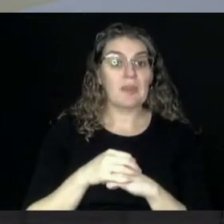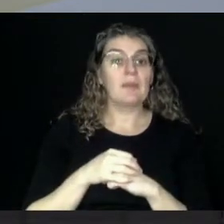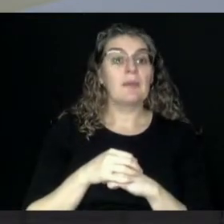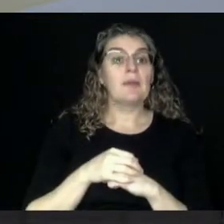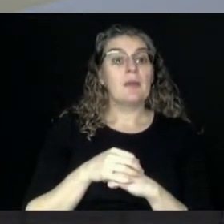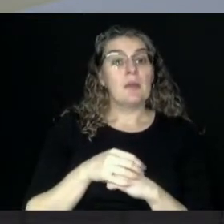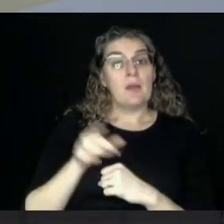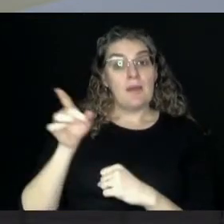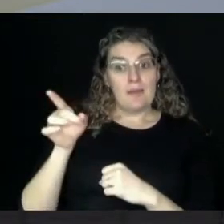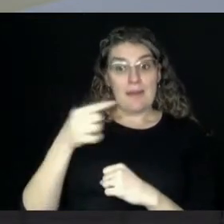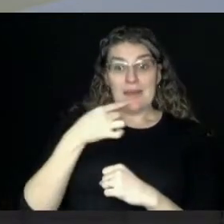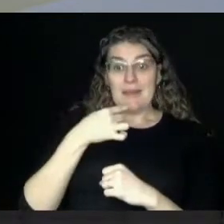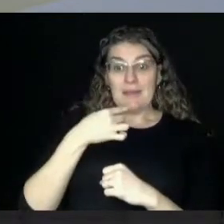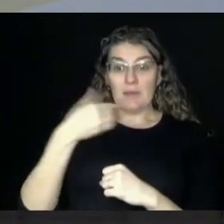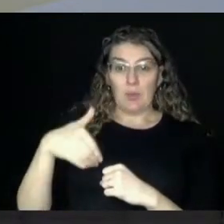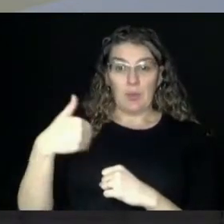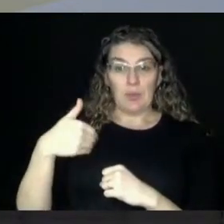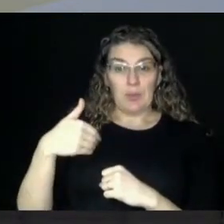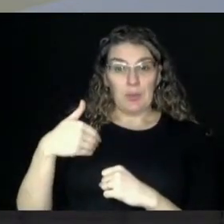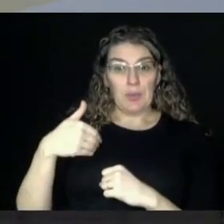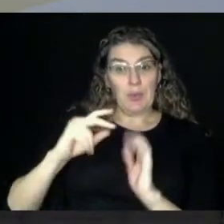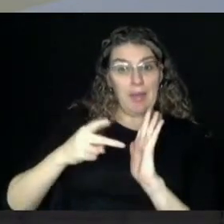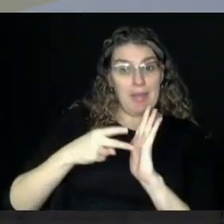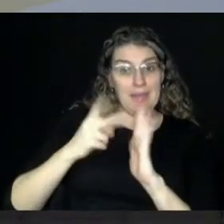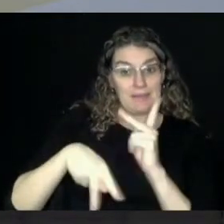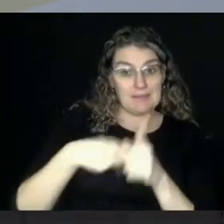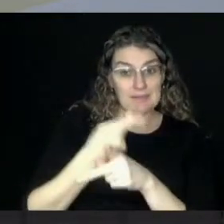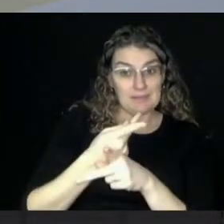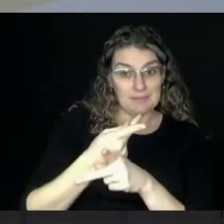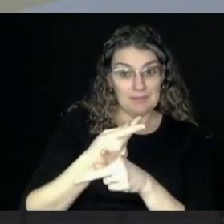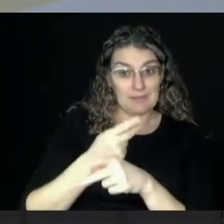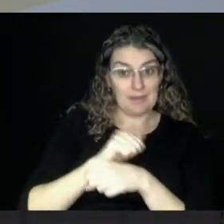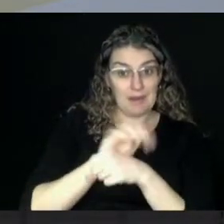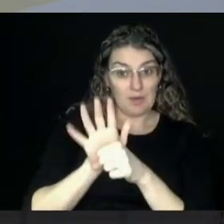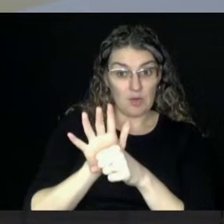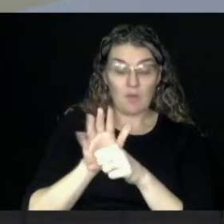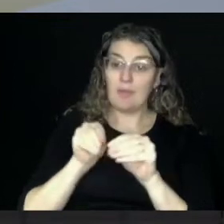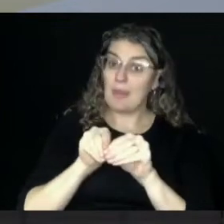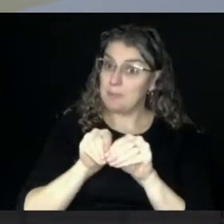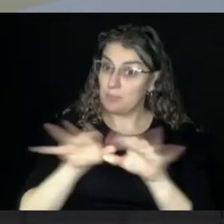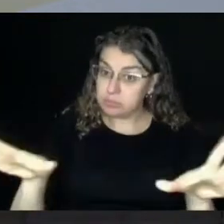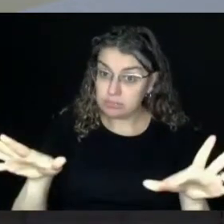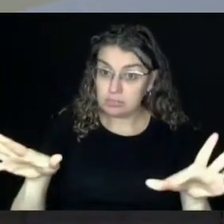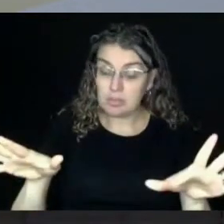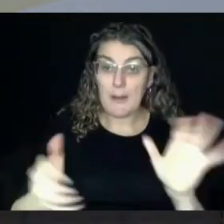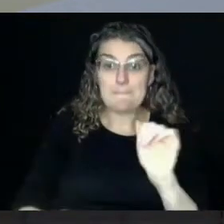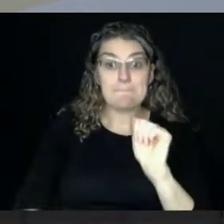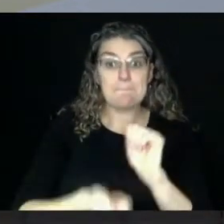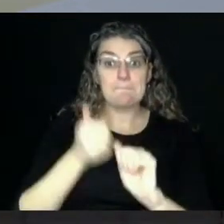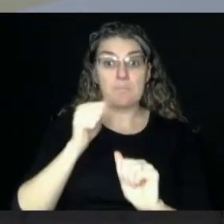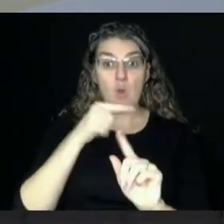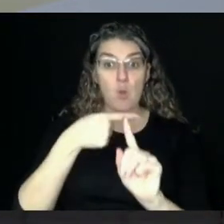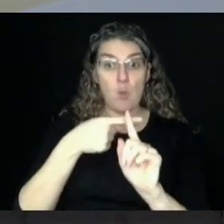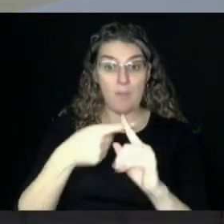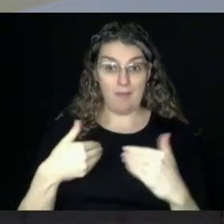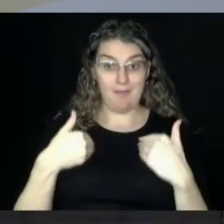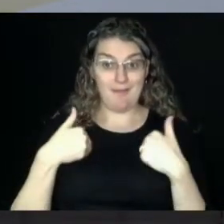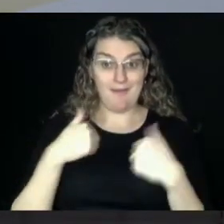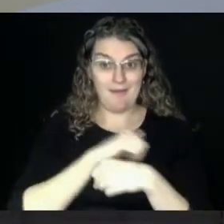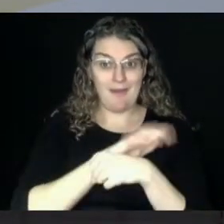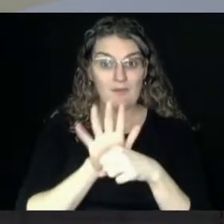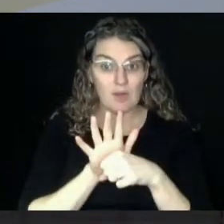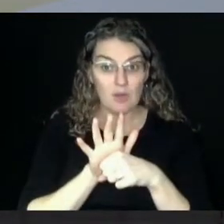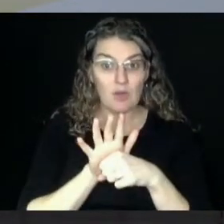the variant strain spreads like wildfire, and that many of the young people who were positive had very mild, if any, symptoms of